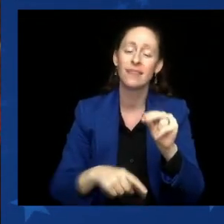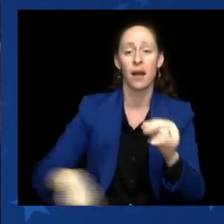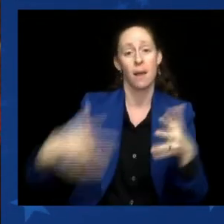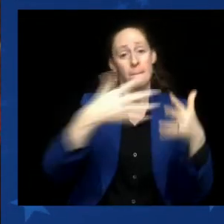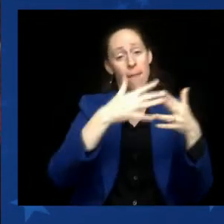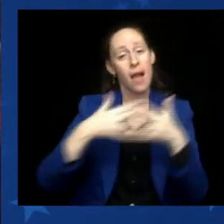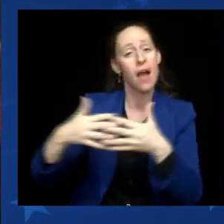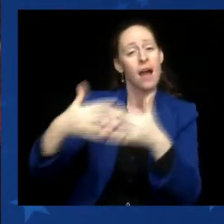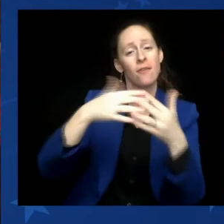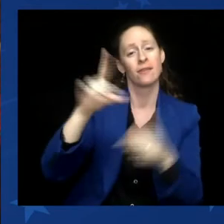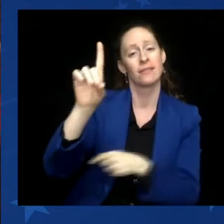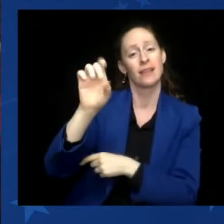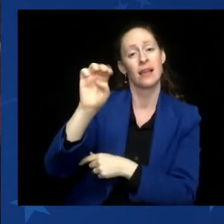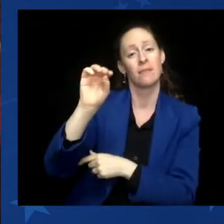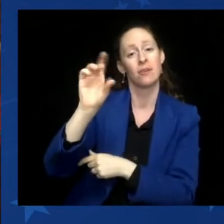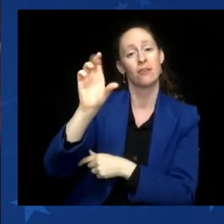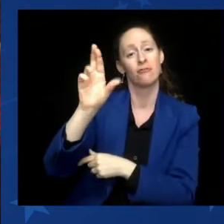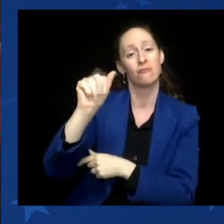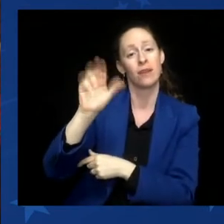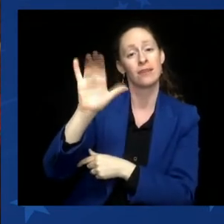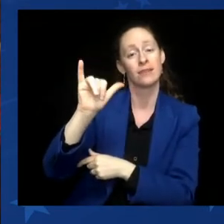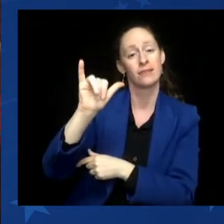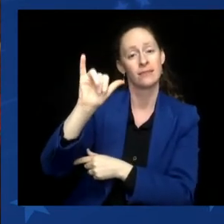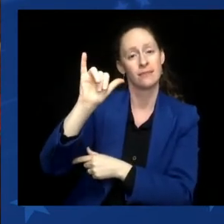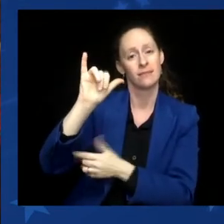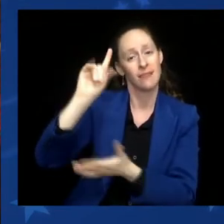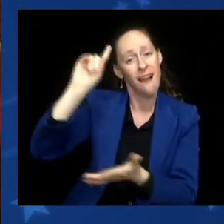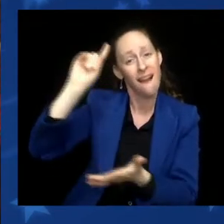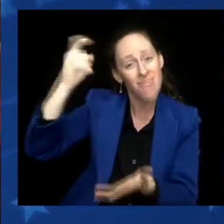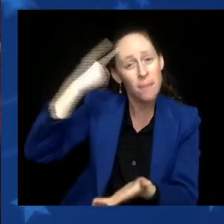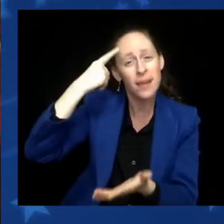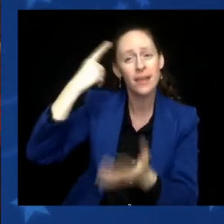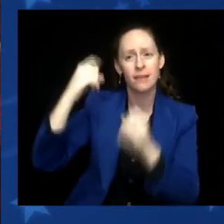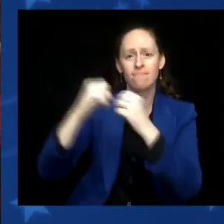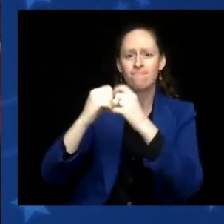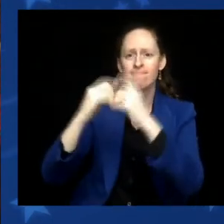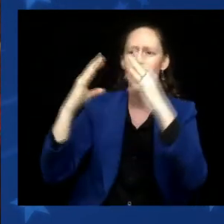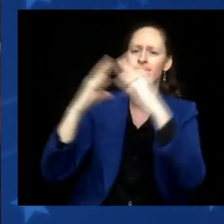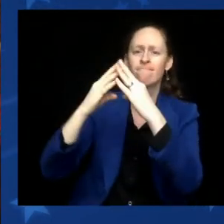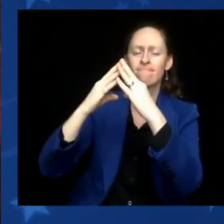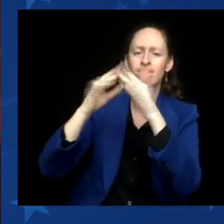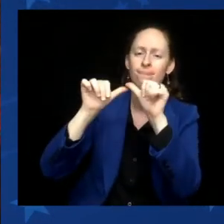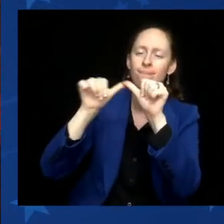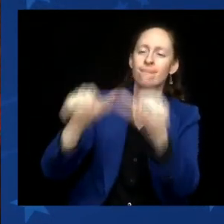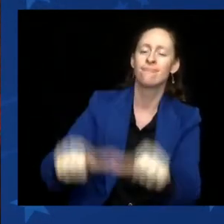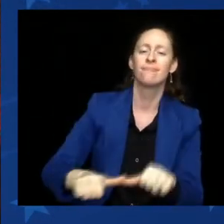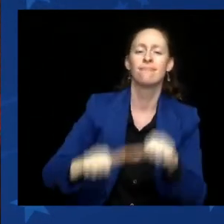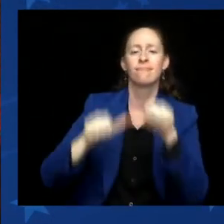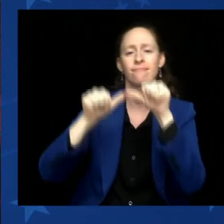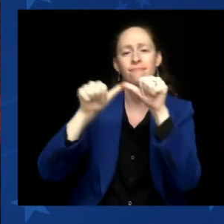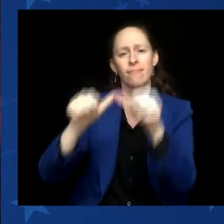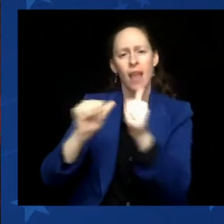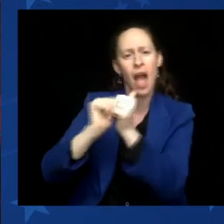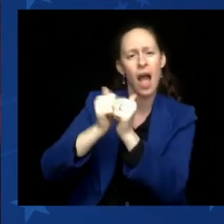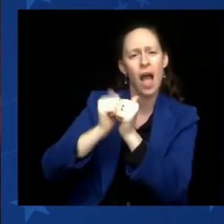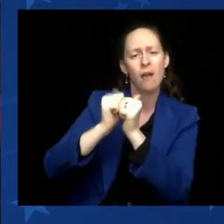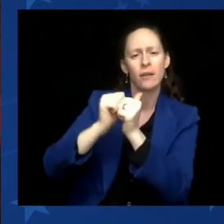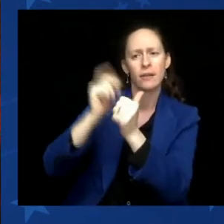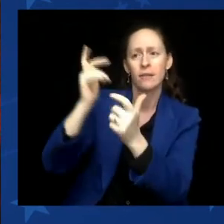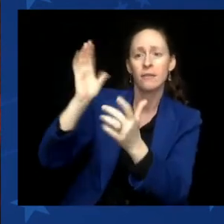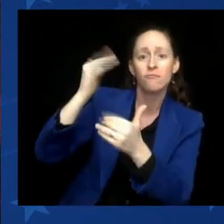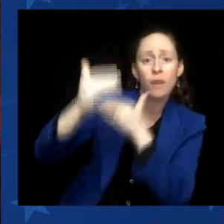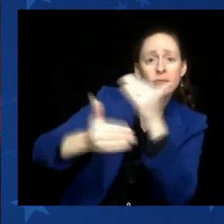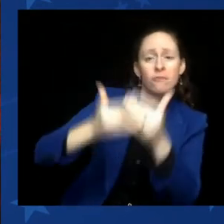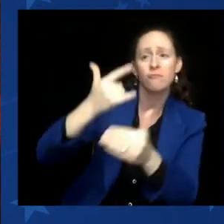only if we choose to respect the rule of law and the institutions that were set up in this chamber behind